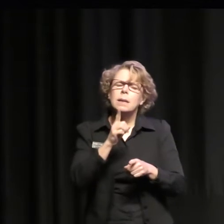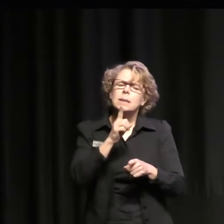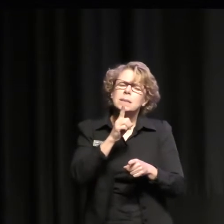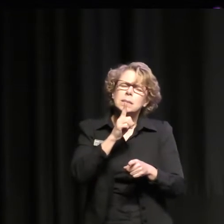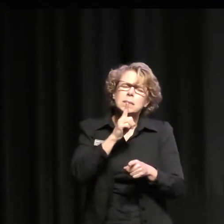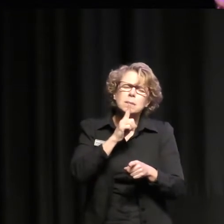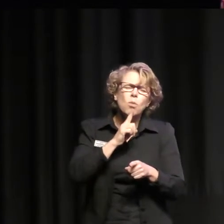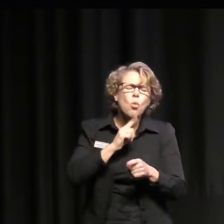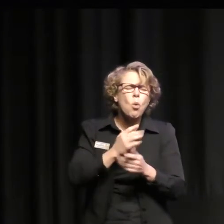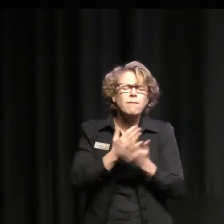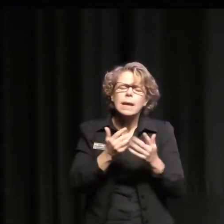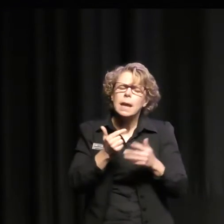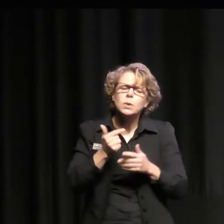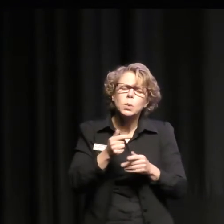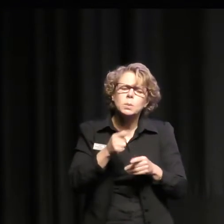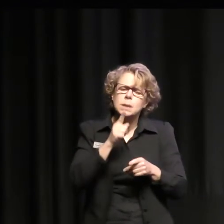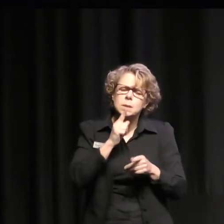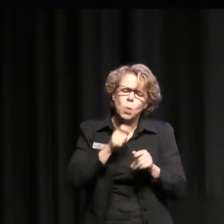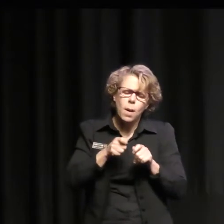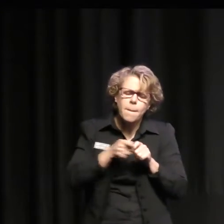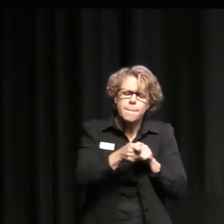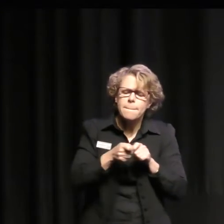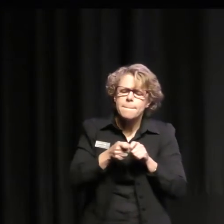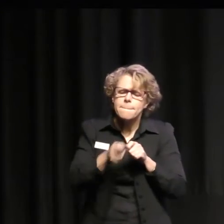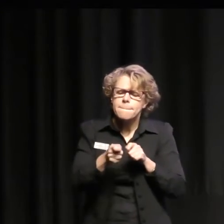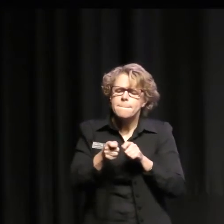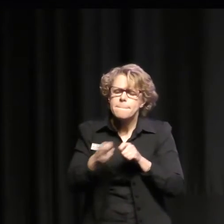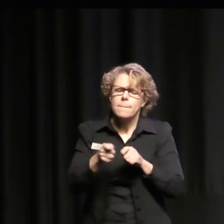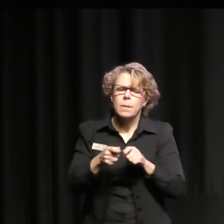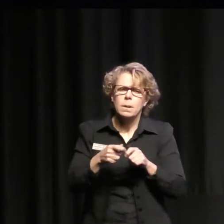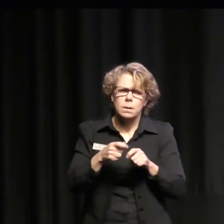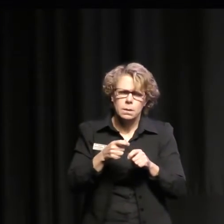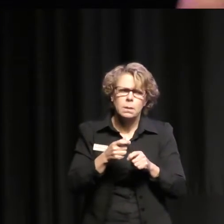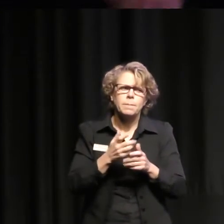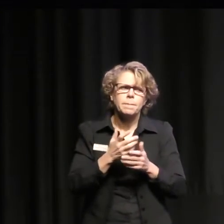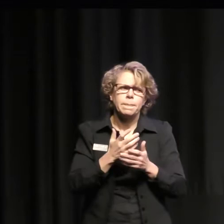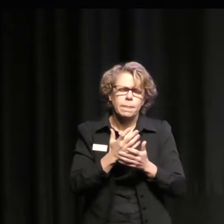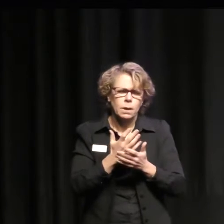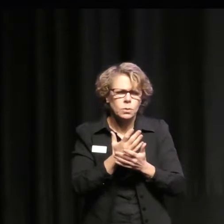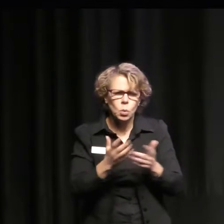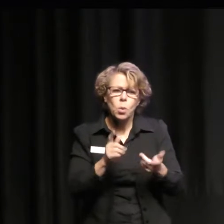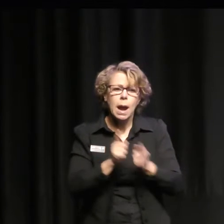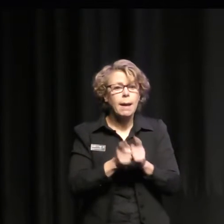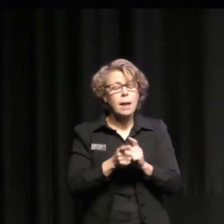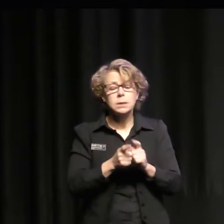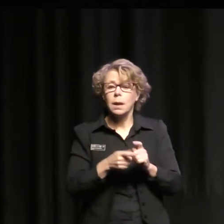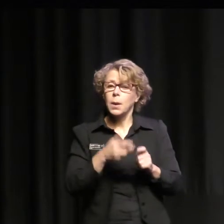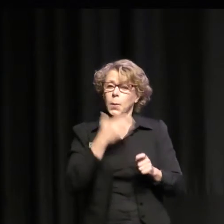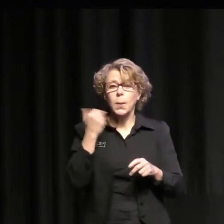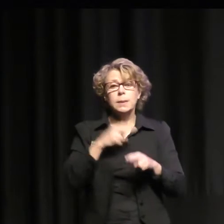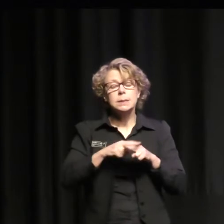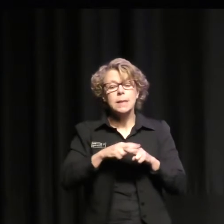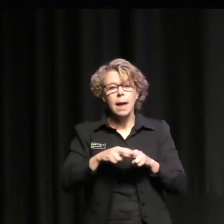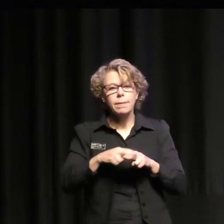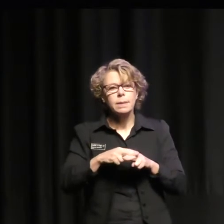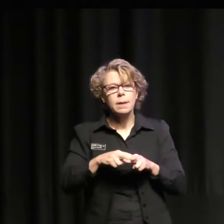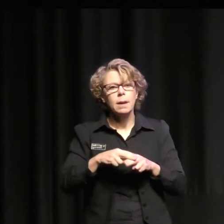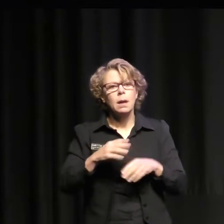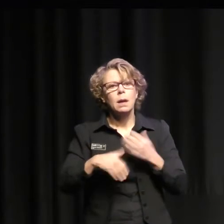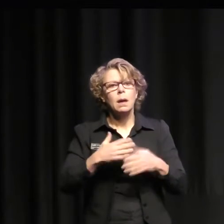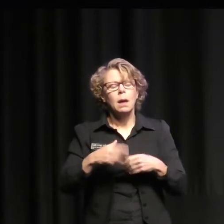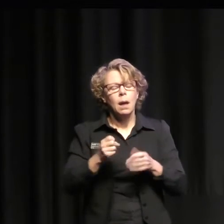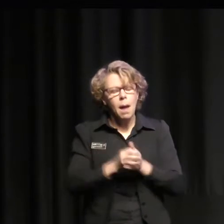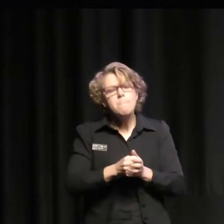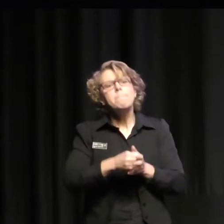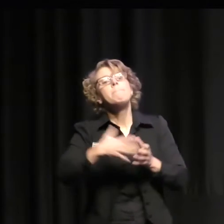cuts, many of them not even felt until the consequences come later. It's a different